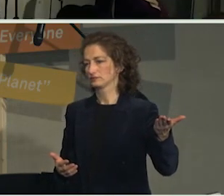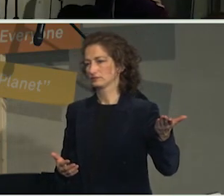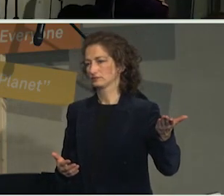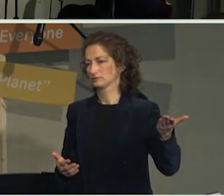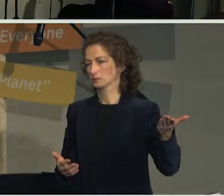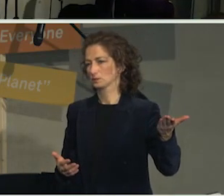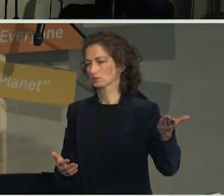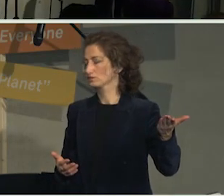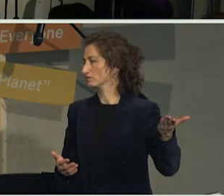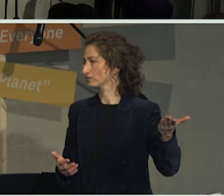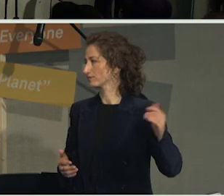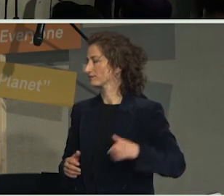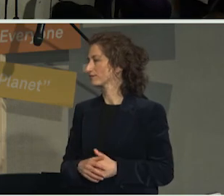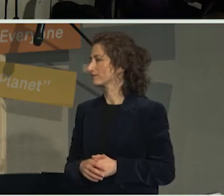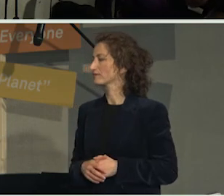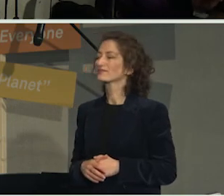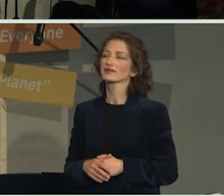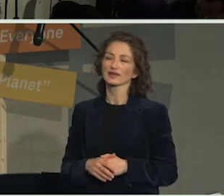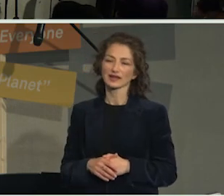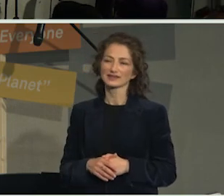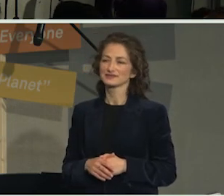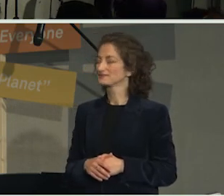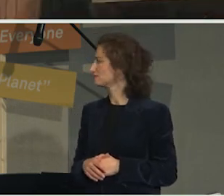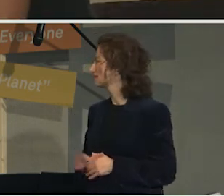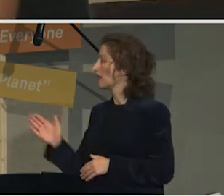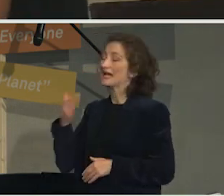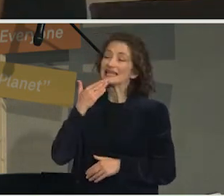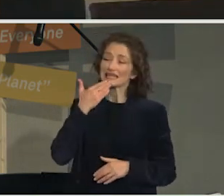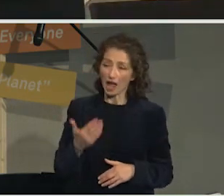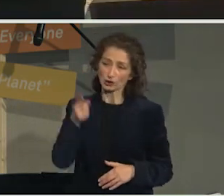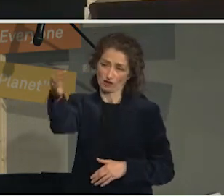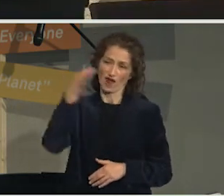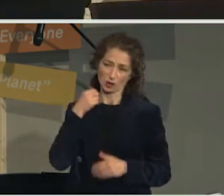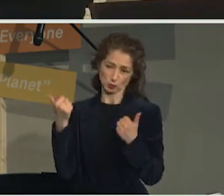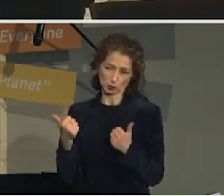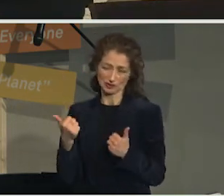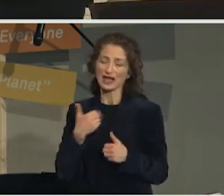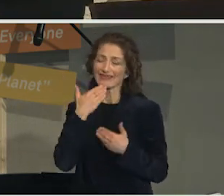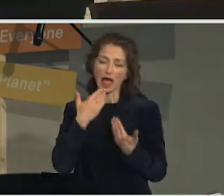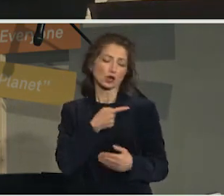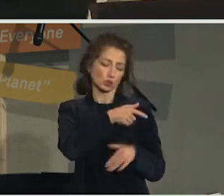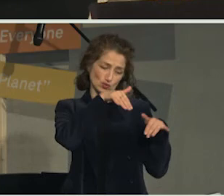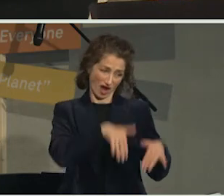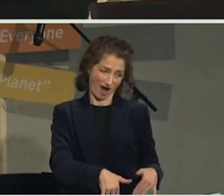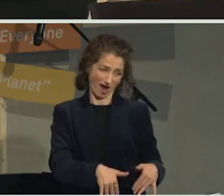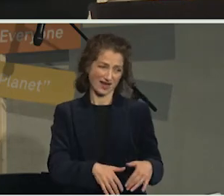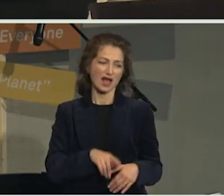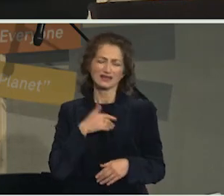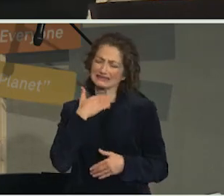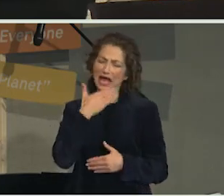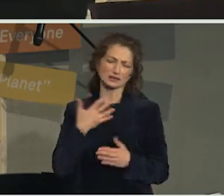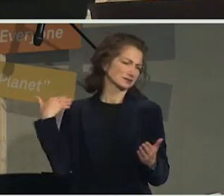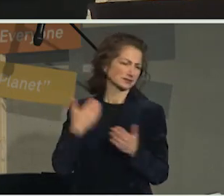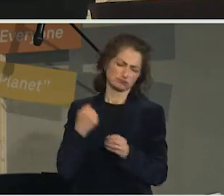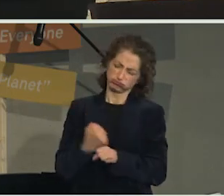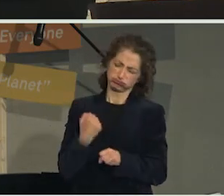Thank you for that great question. And I would like to thank you for being here. And I really feel like with all the work that you do, the one thing